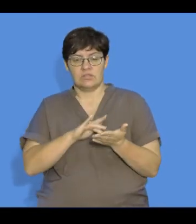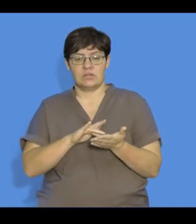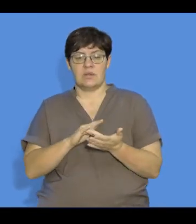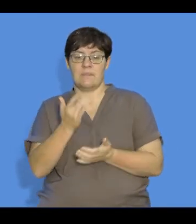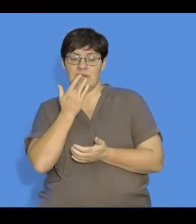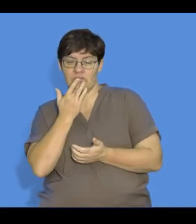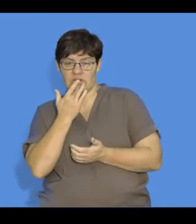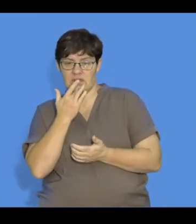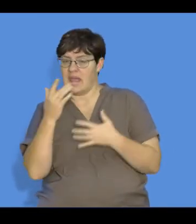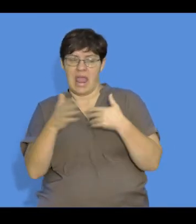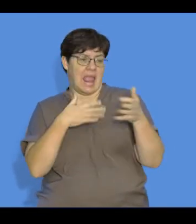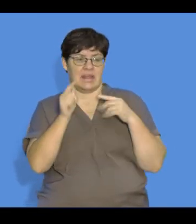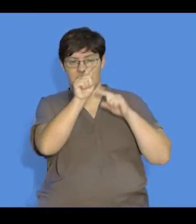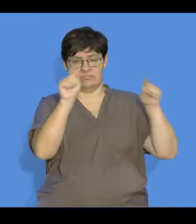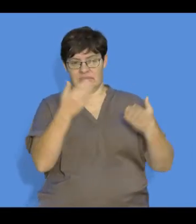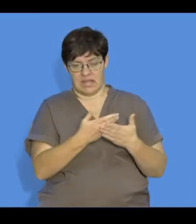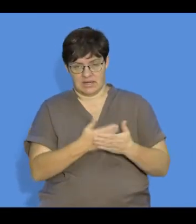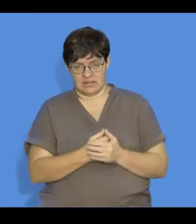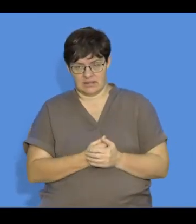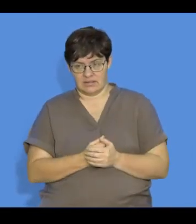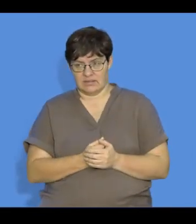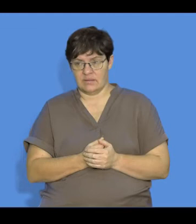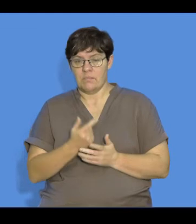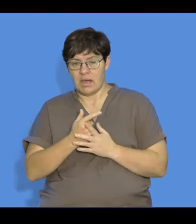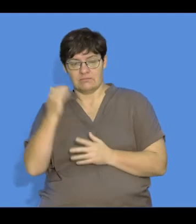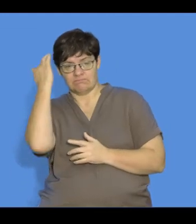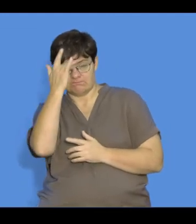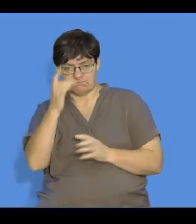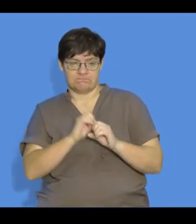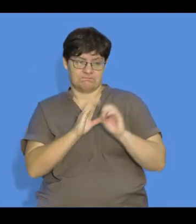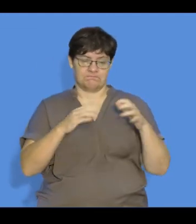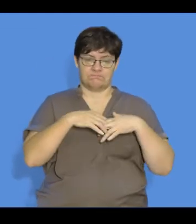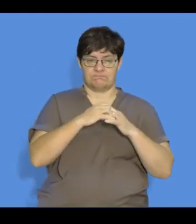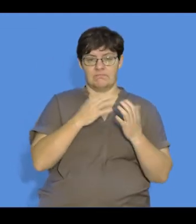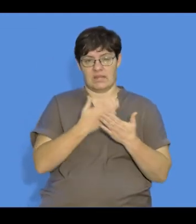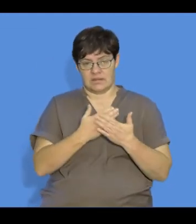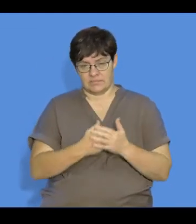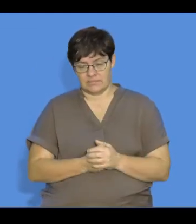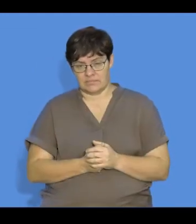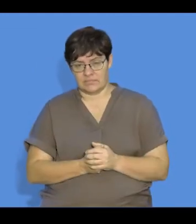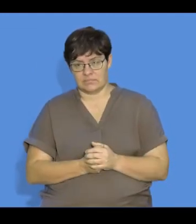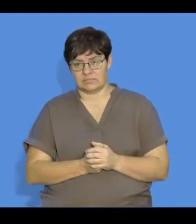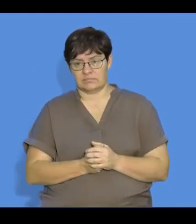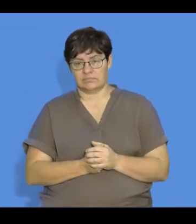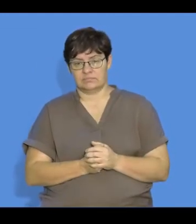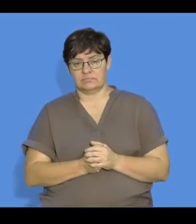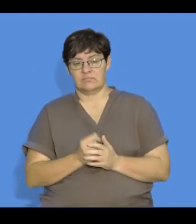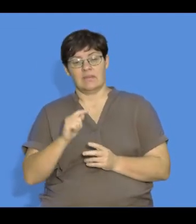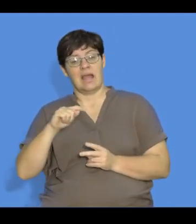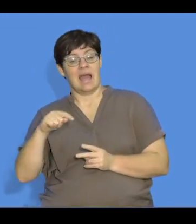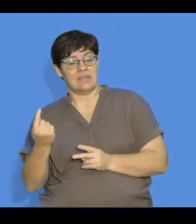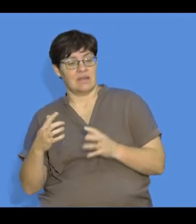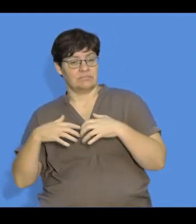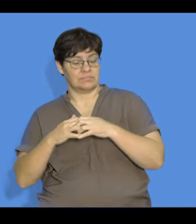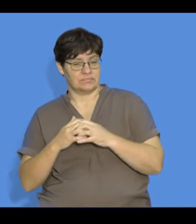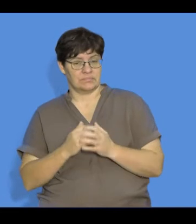the battery can be anywhere. So you need to also familiarize yourself with these ones as well. Right. And then another